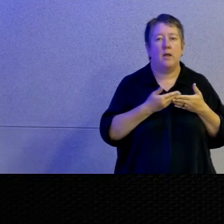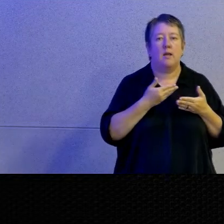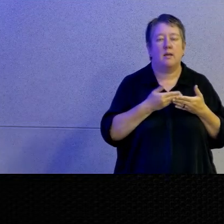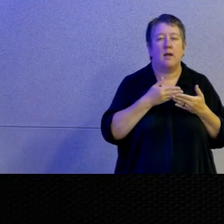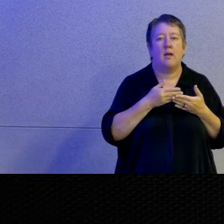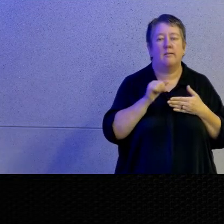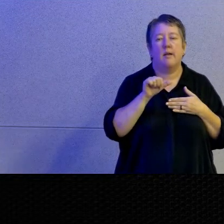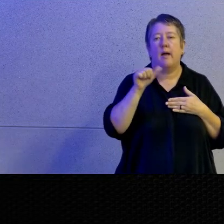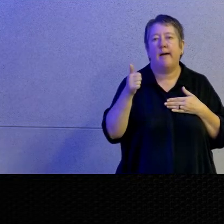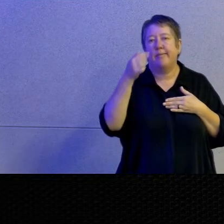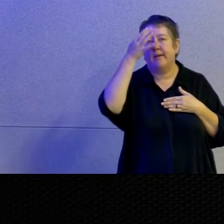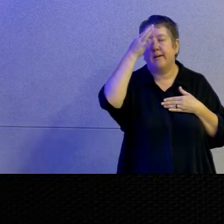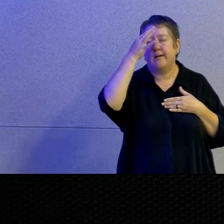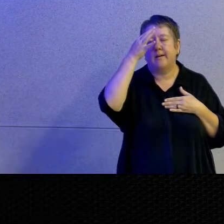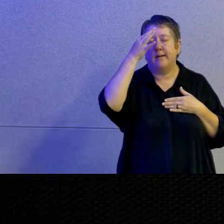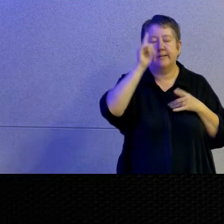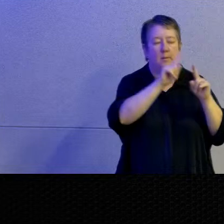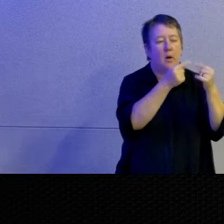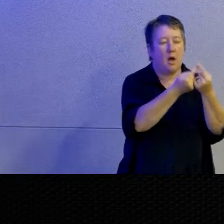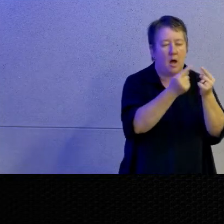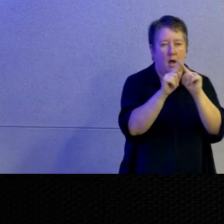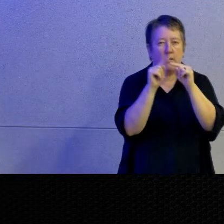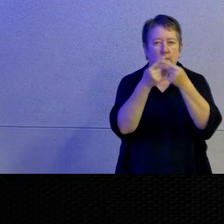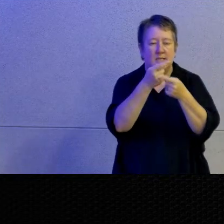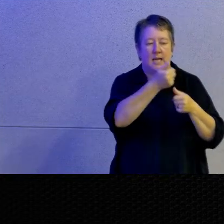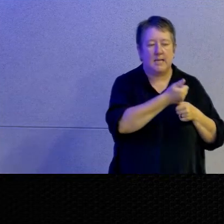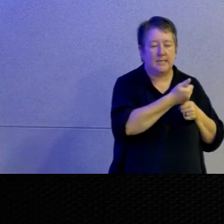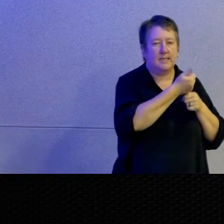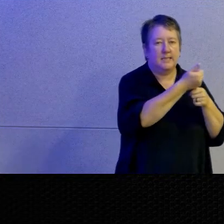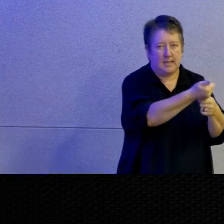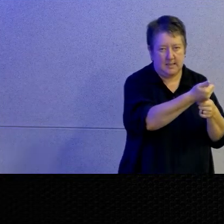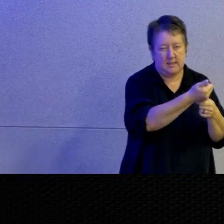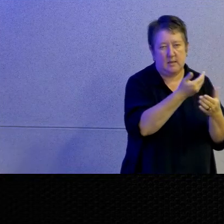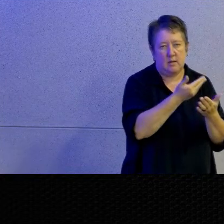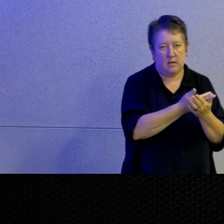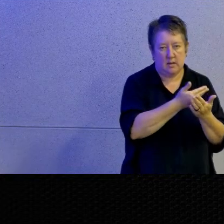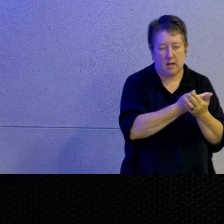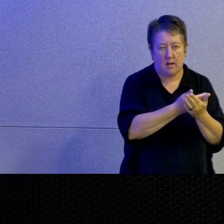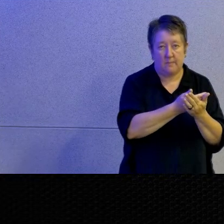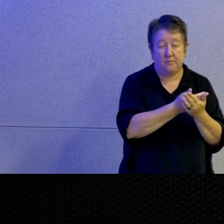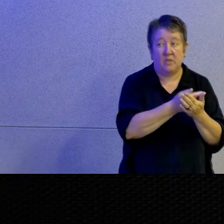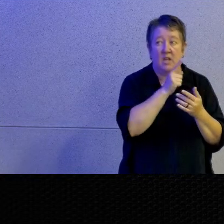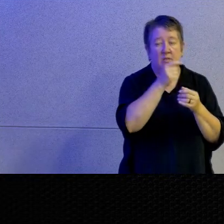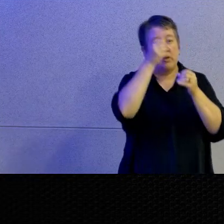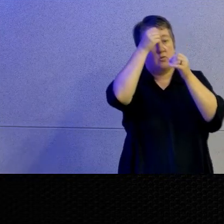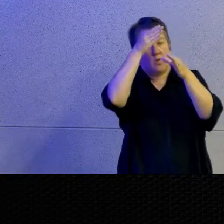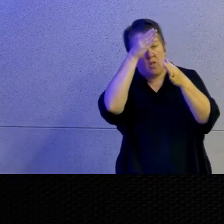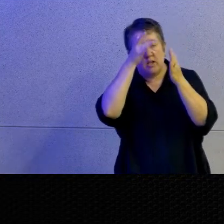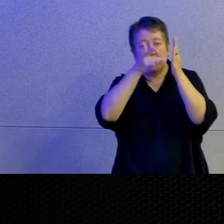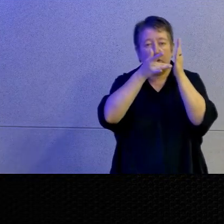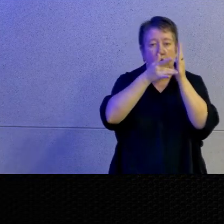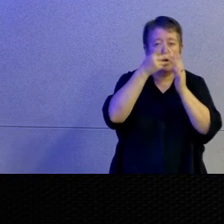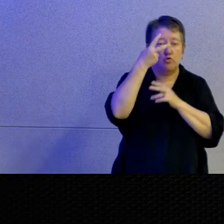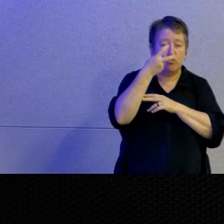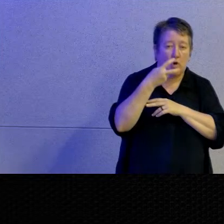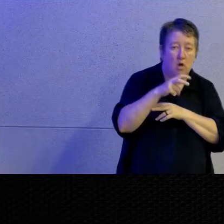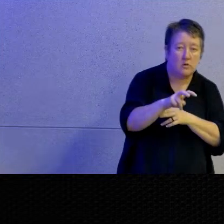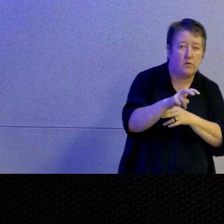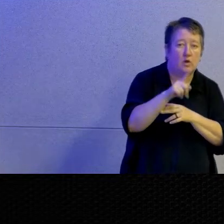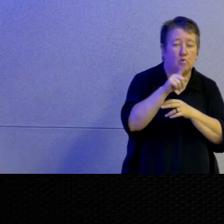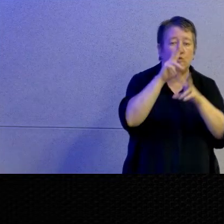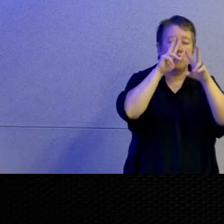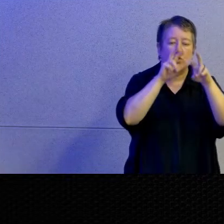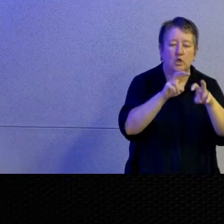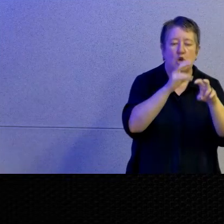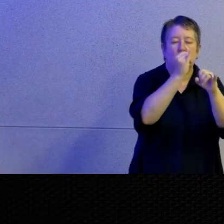of the other departments of the government. And this knowledge and technology transfer into local research institutions